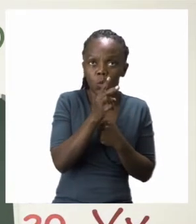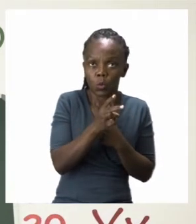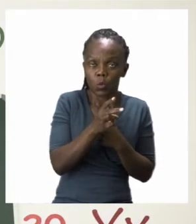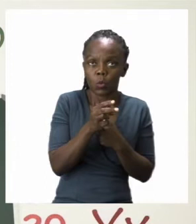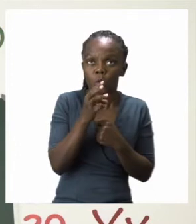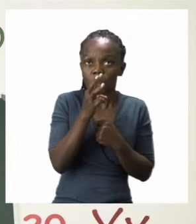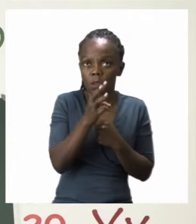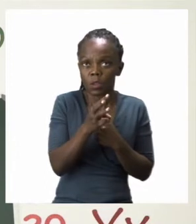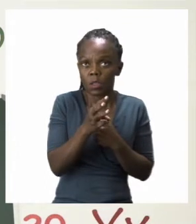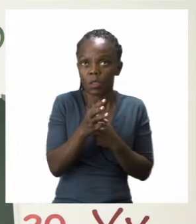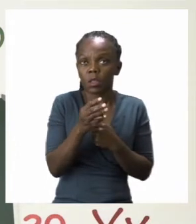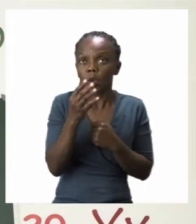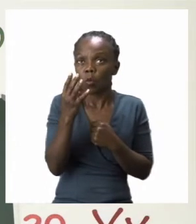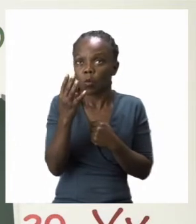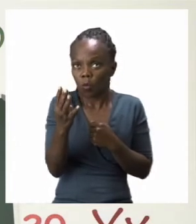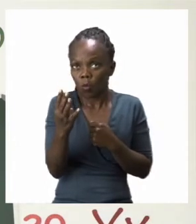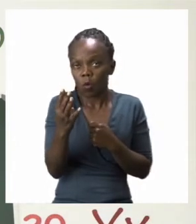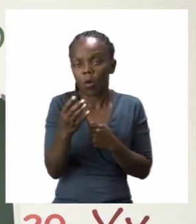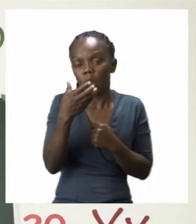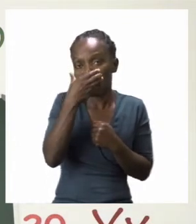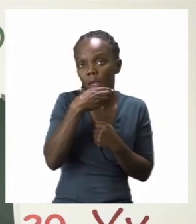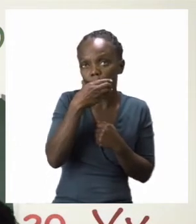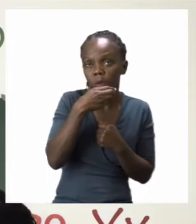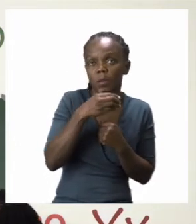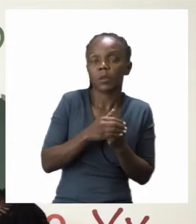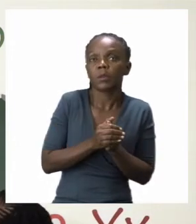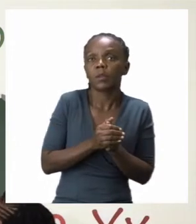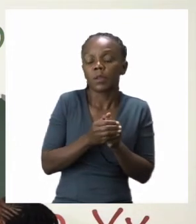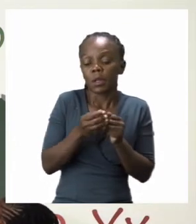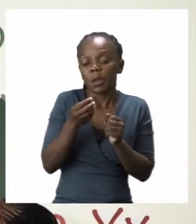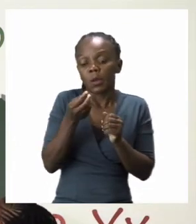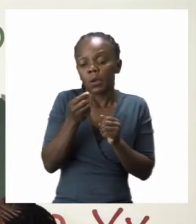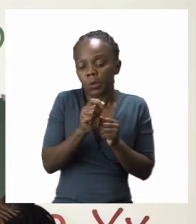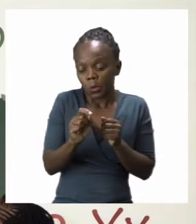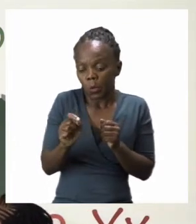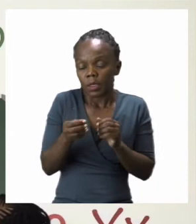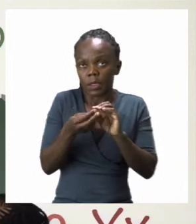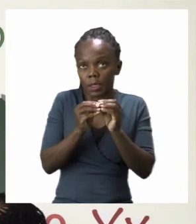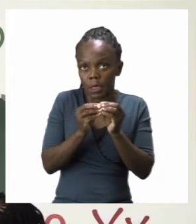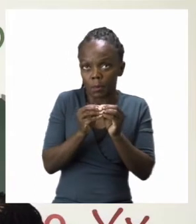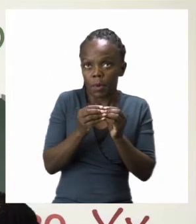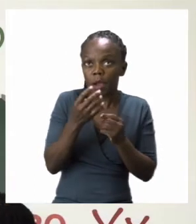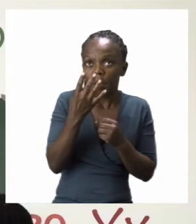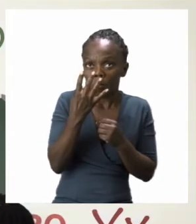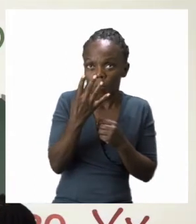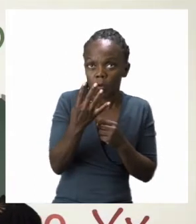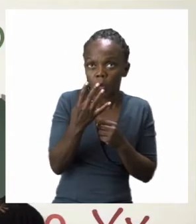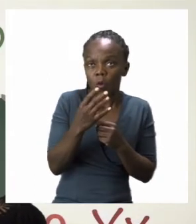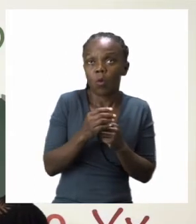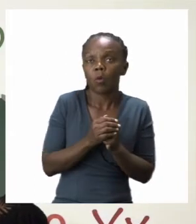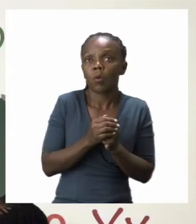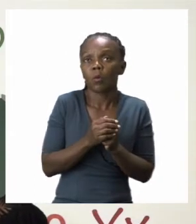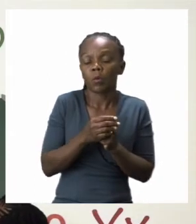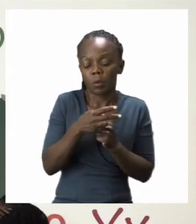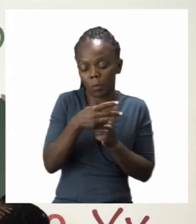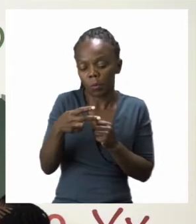4. We have 4 apples. So we are going to write the number